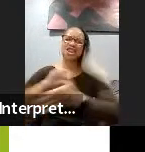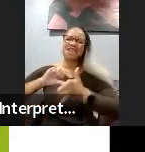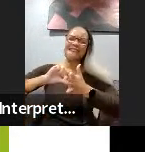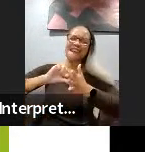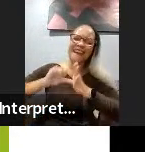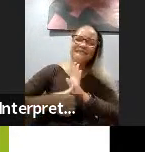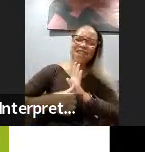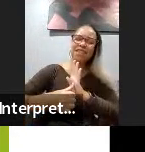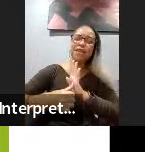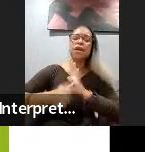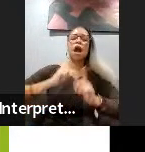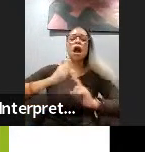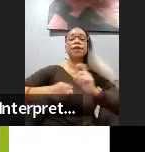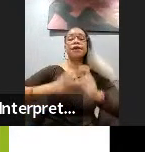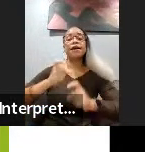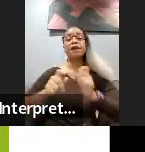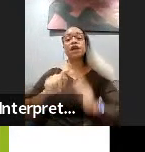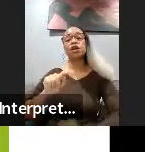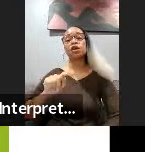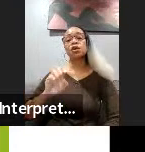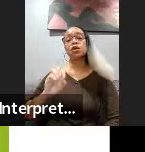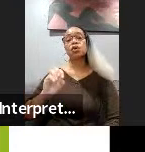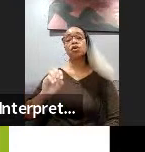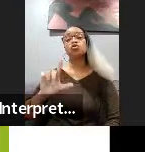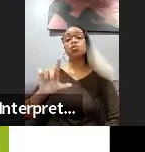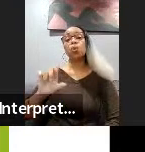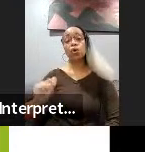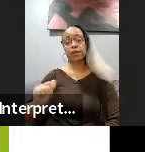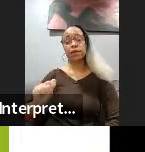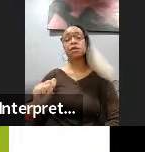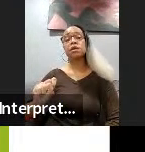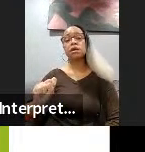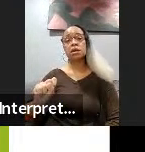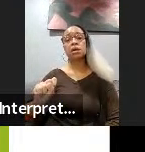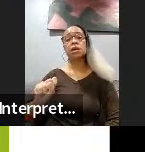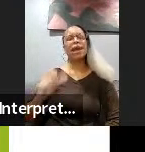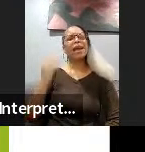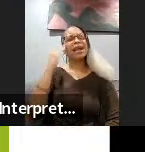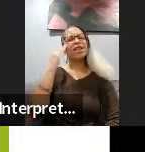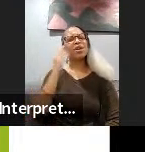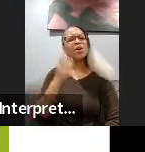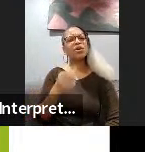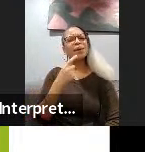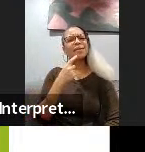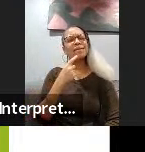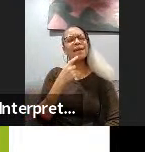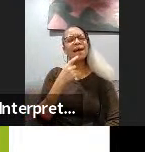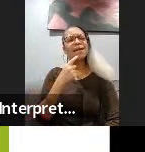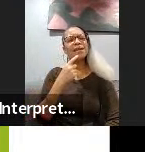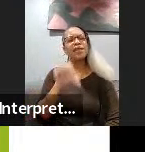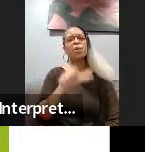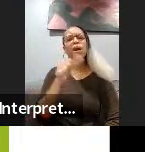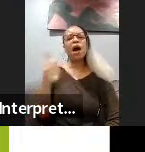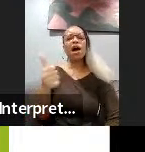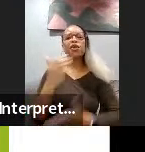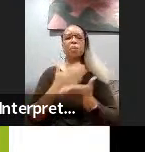out these tools. Why not? And I know you did mention, that there were other